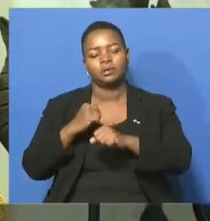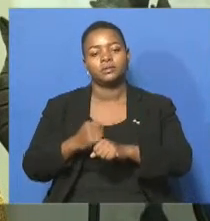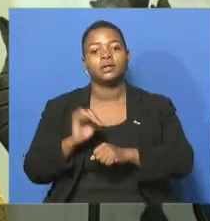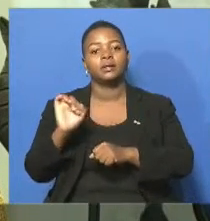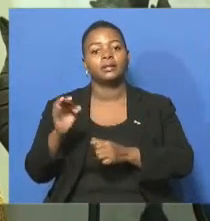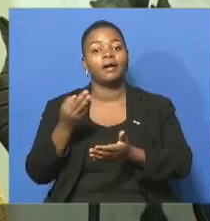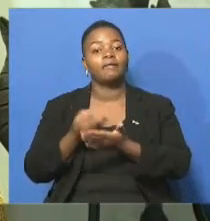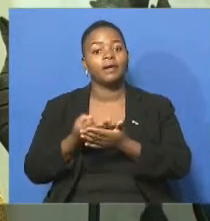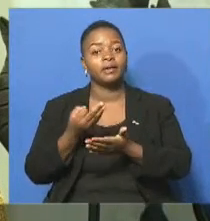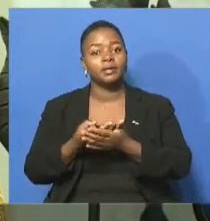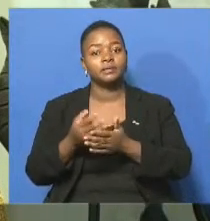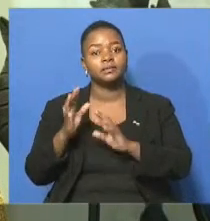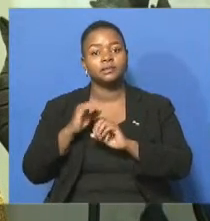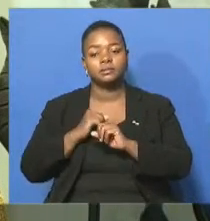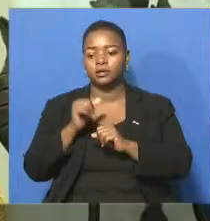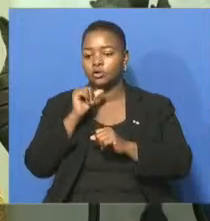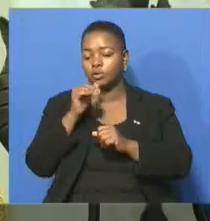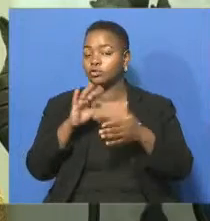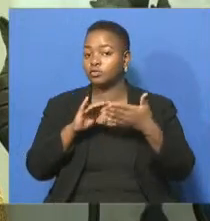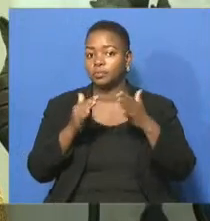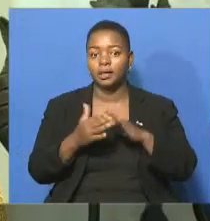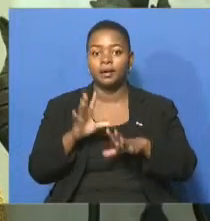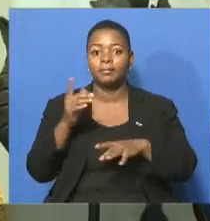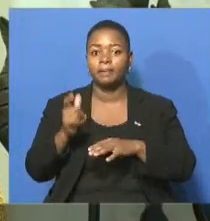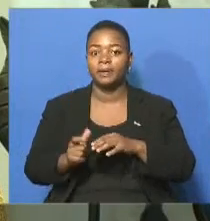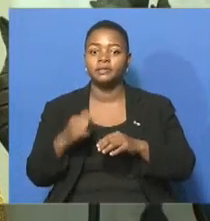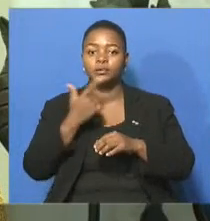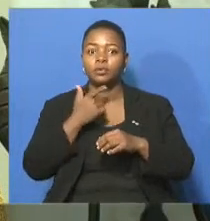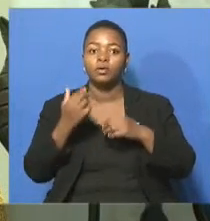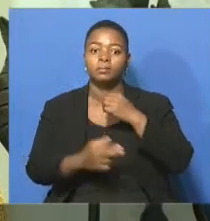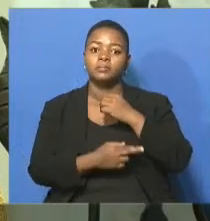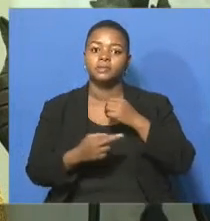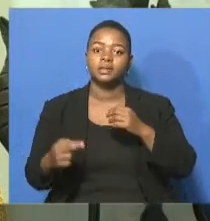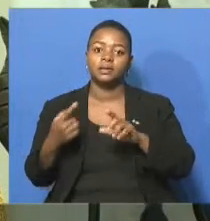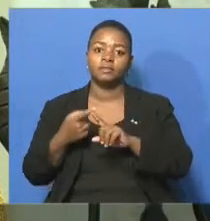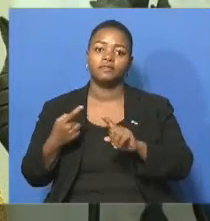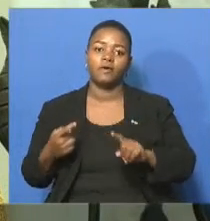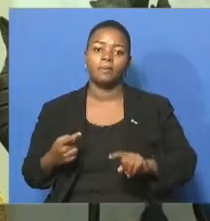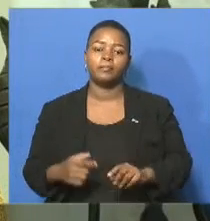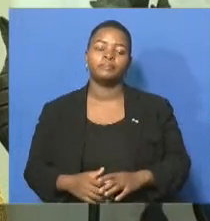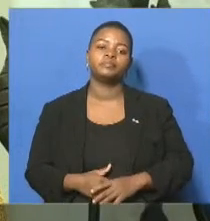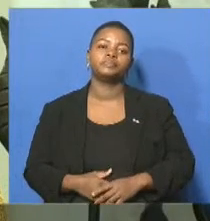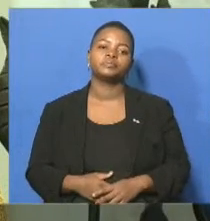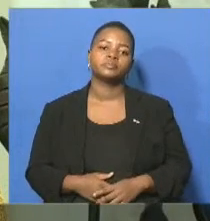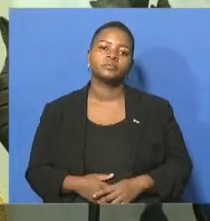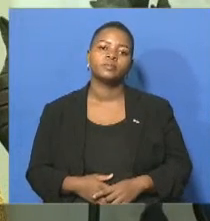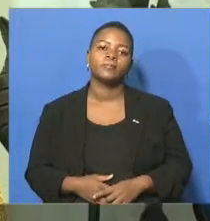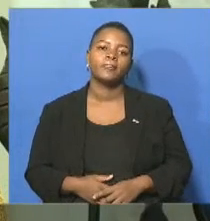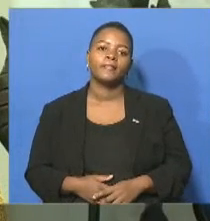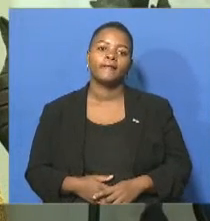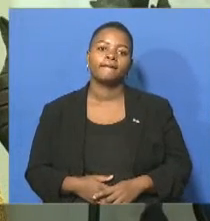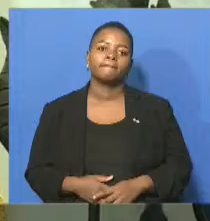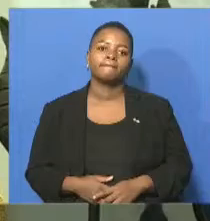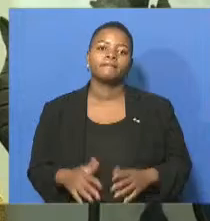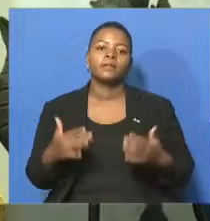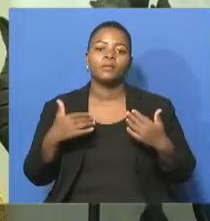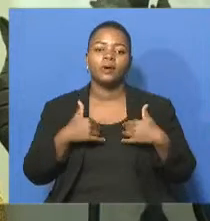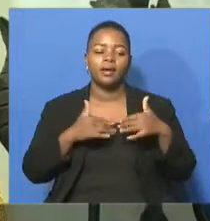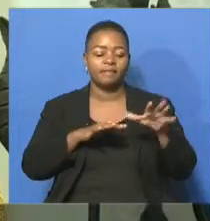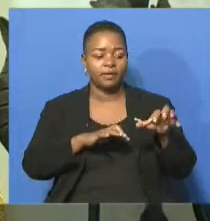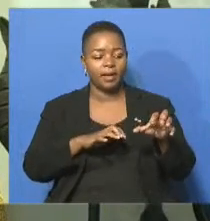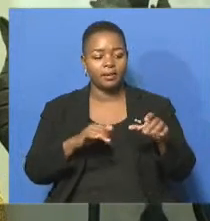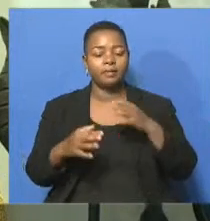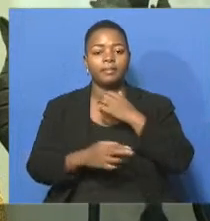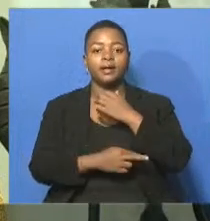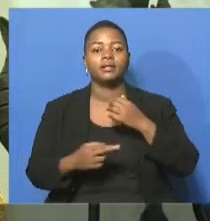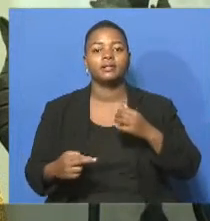to ensure that they do not fall victim to issues of cyber fraud. There were also cases of livestock theft